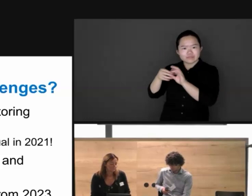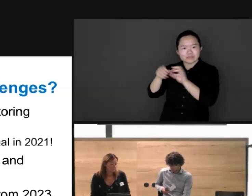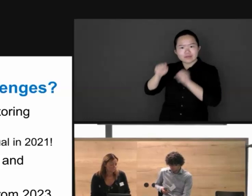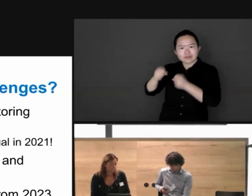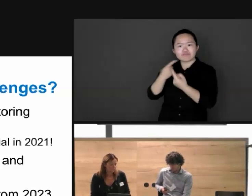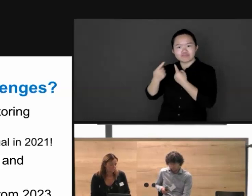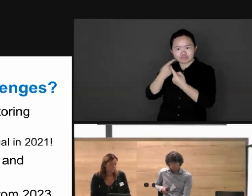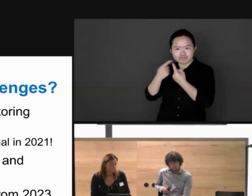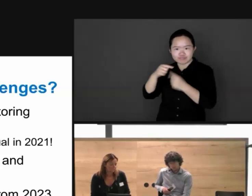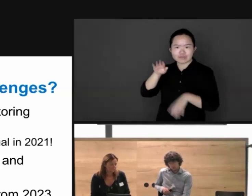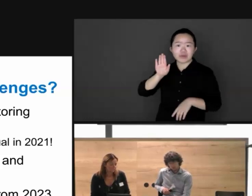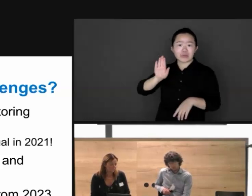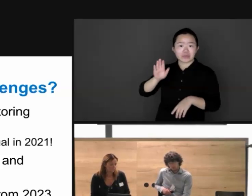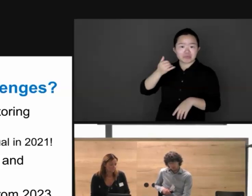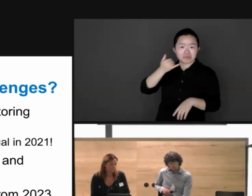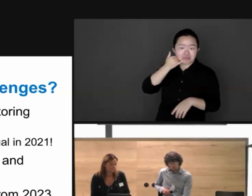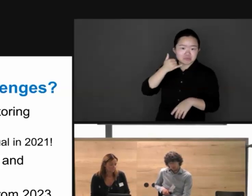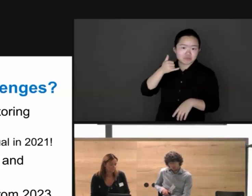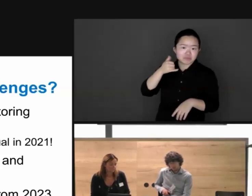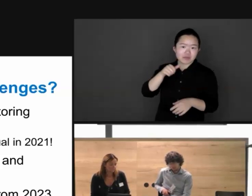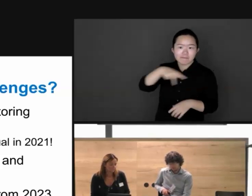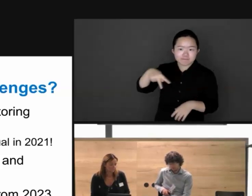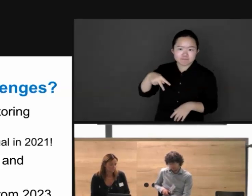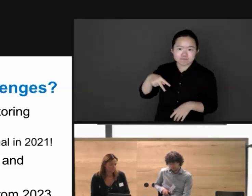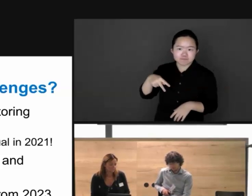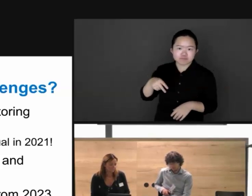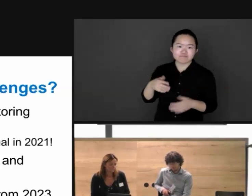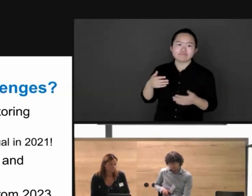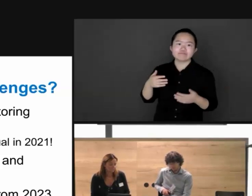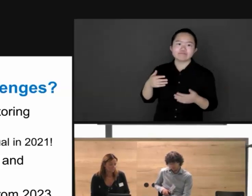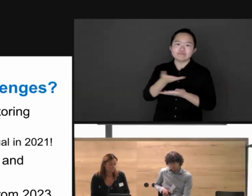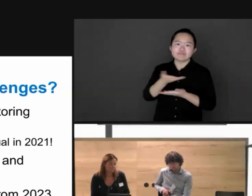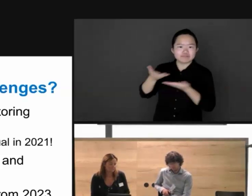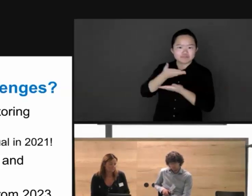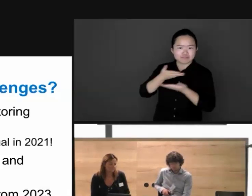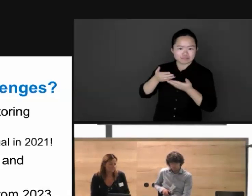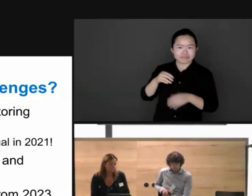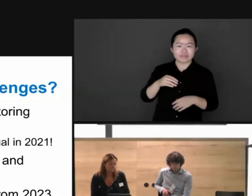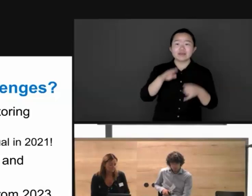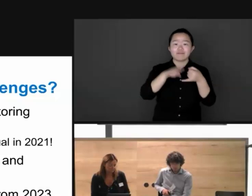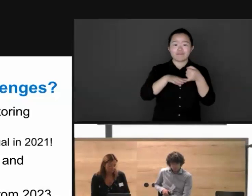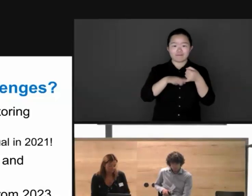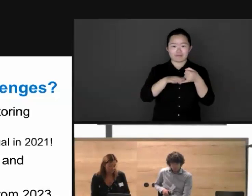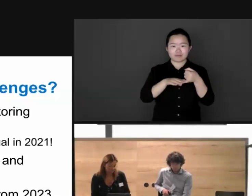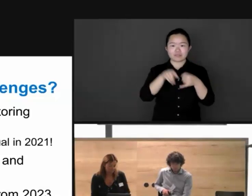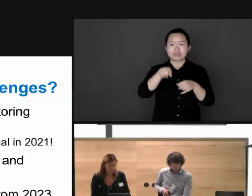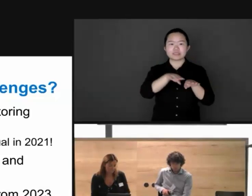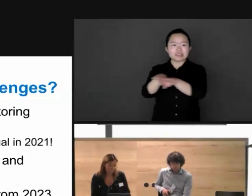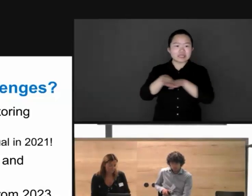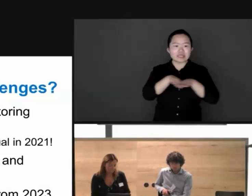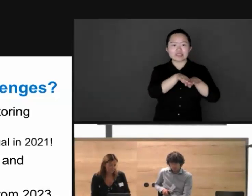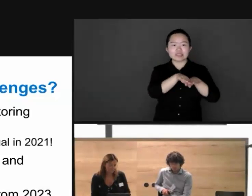involved in the work on the update of the EN standard over the past 1.5 years, and I have